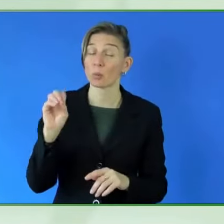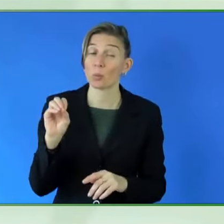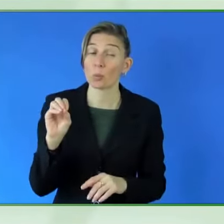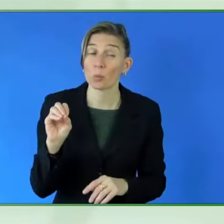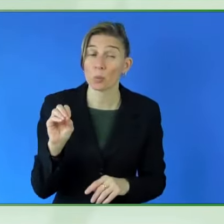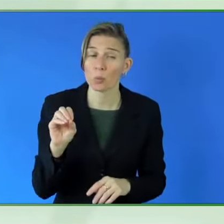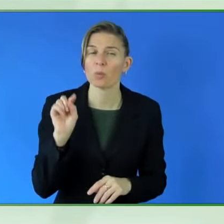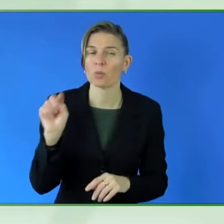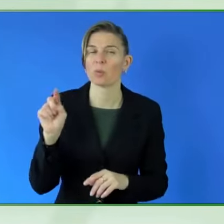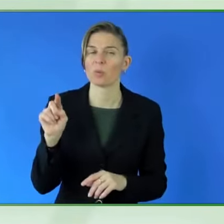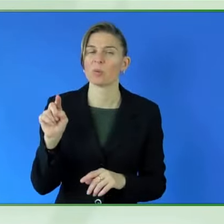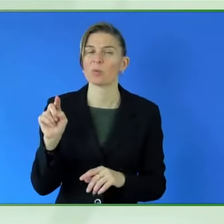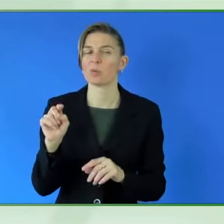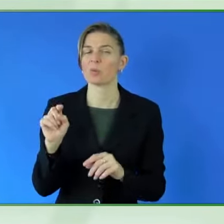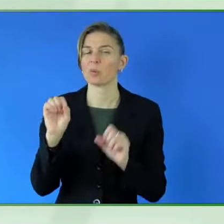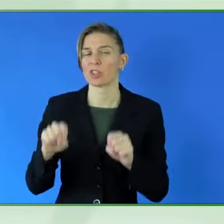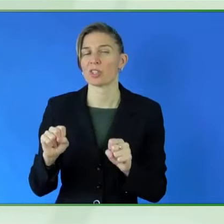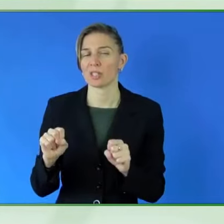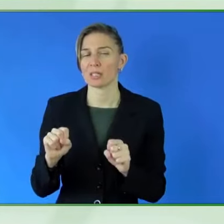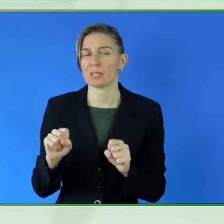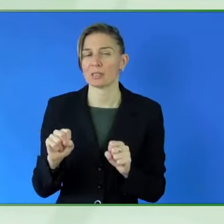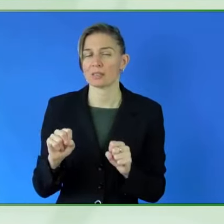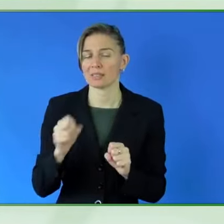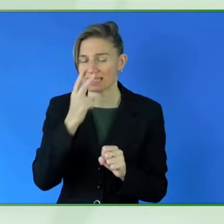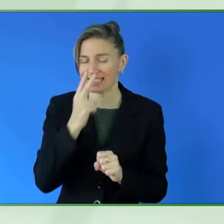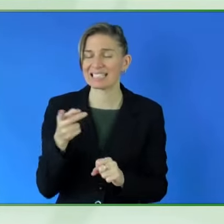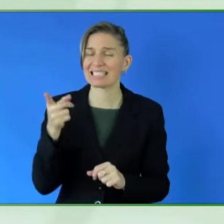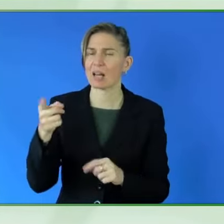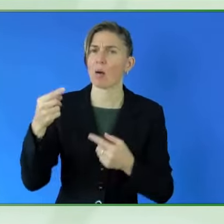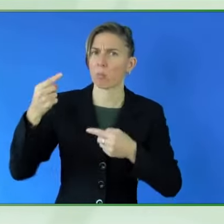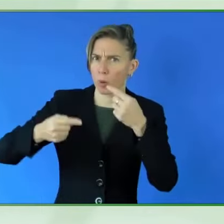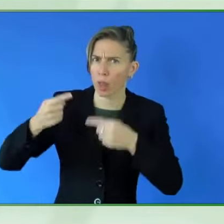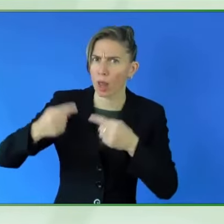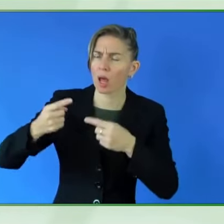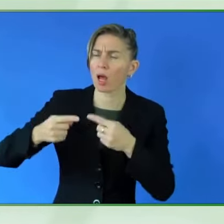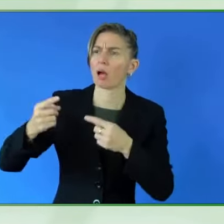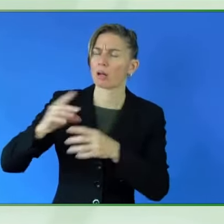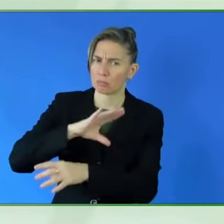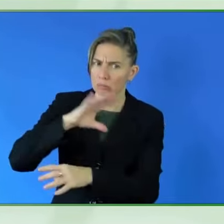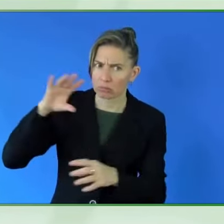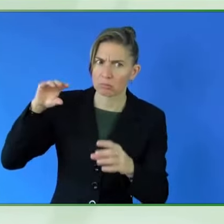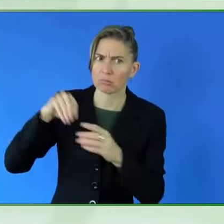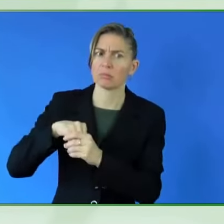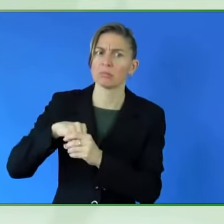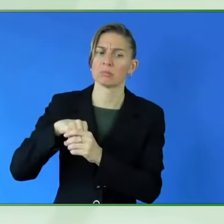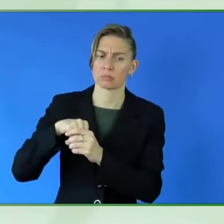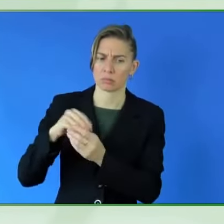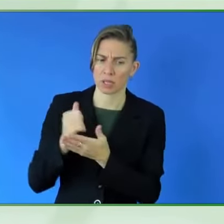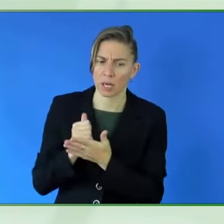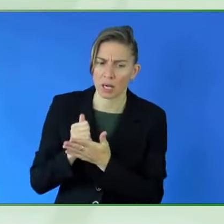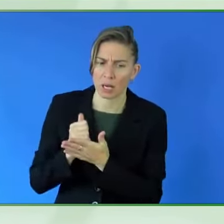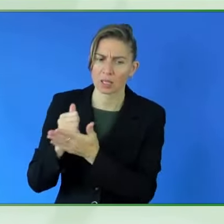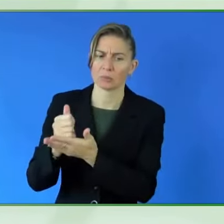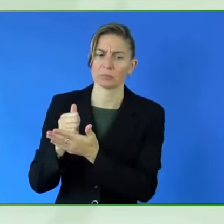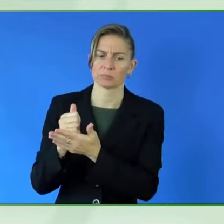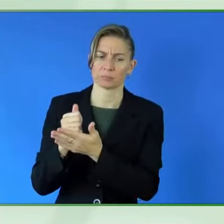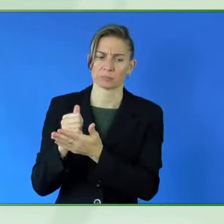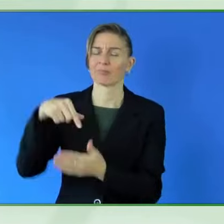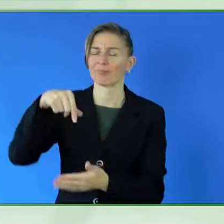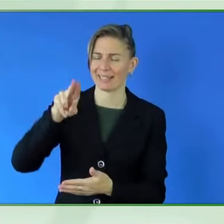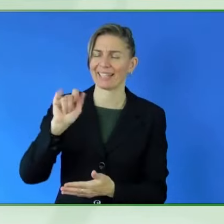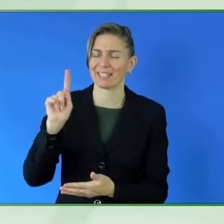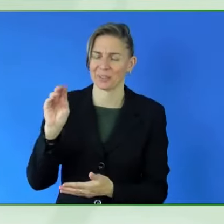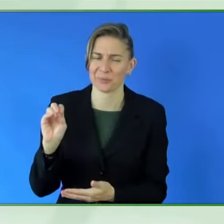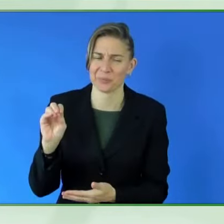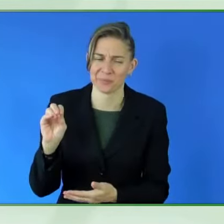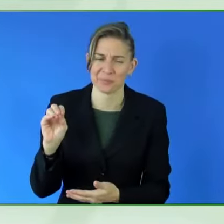established some politics as part of their own, and the city can develop or strengthen its